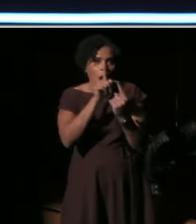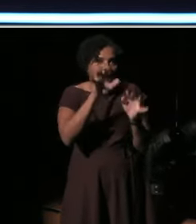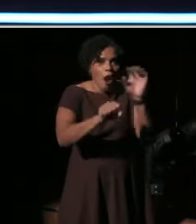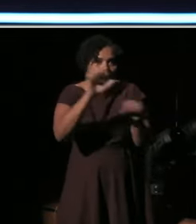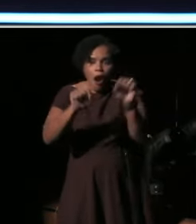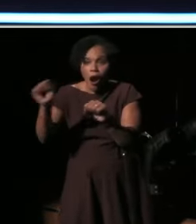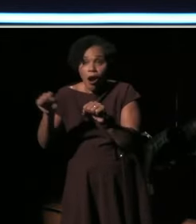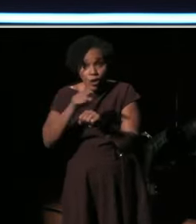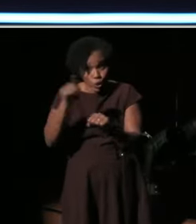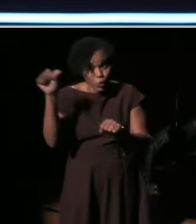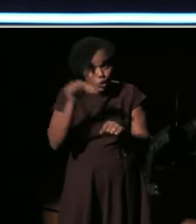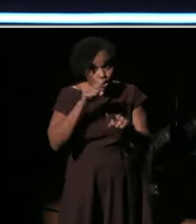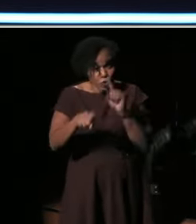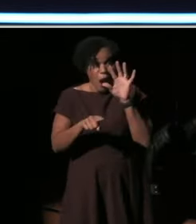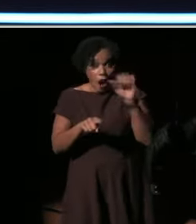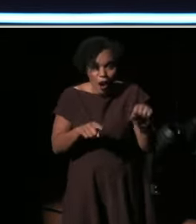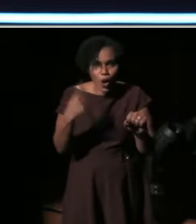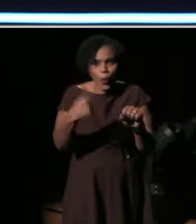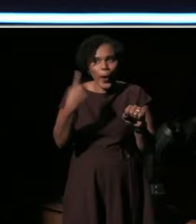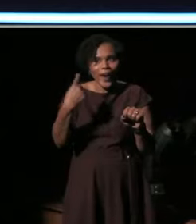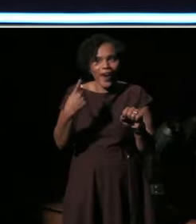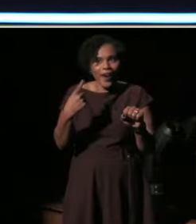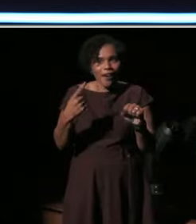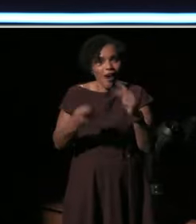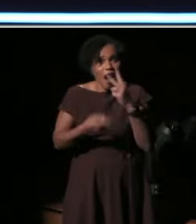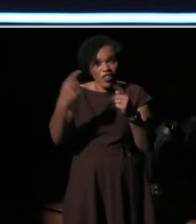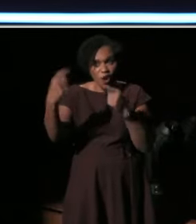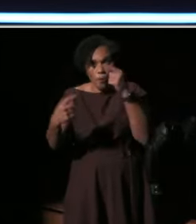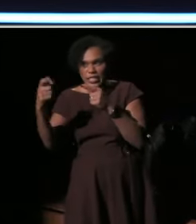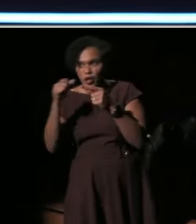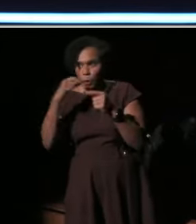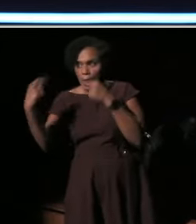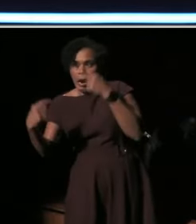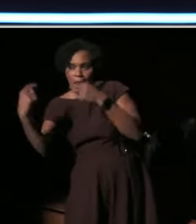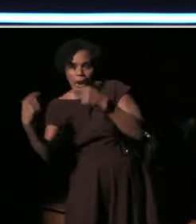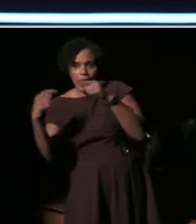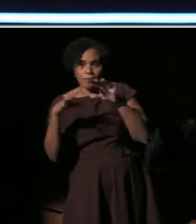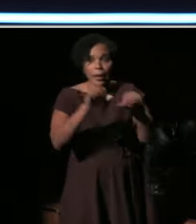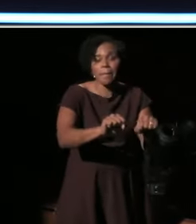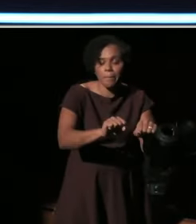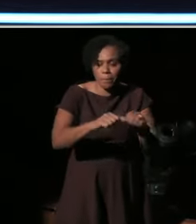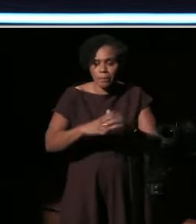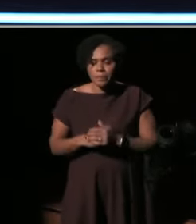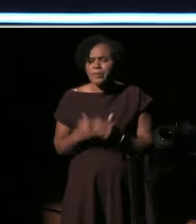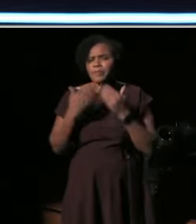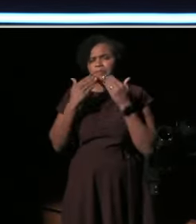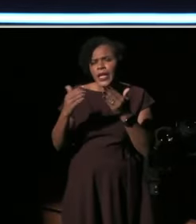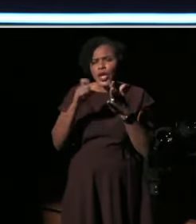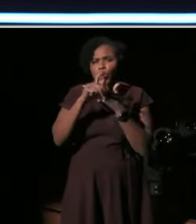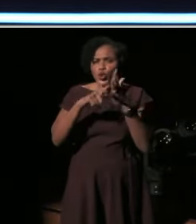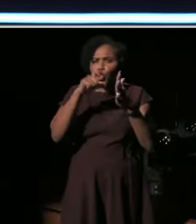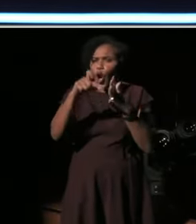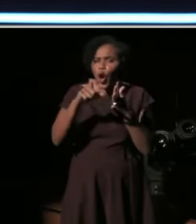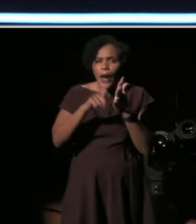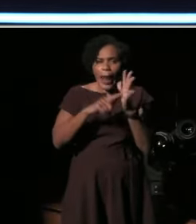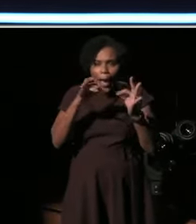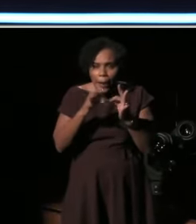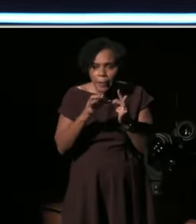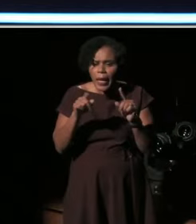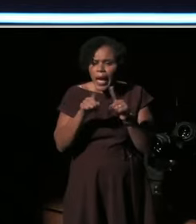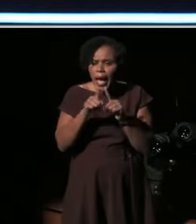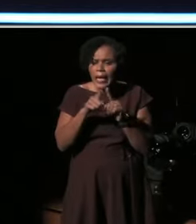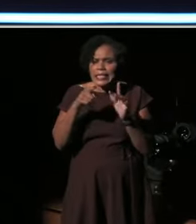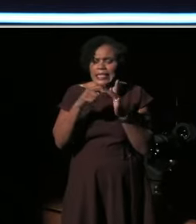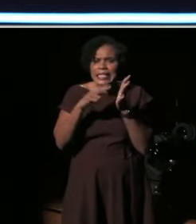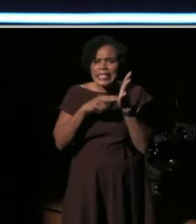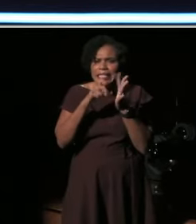up. Our thanks to each and every one of our Doc Lab sponsors and partners, as well as to the indies who provide practical